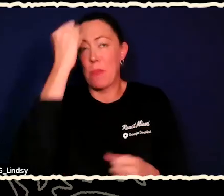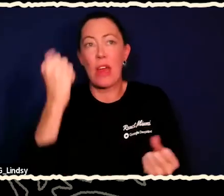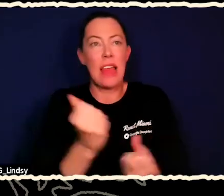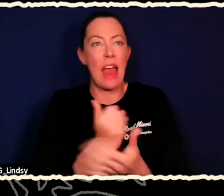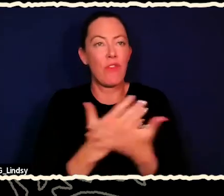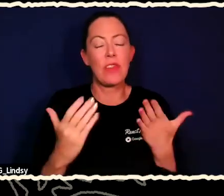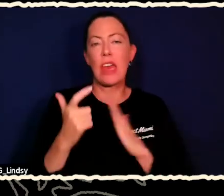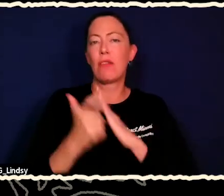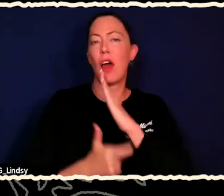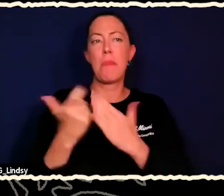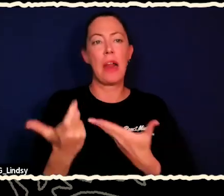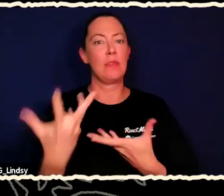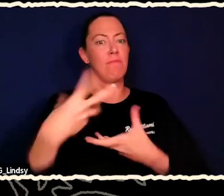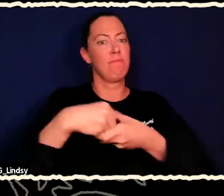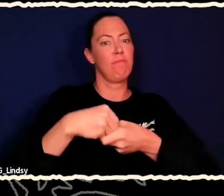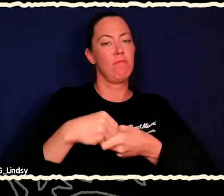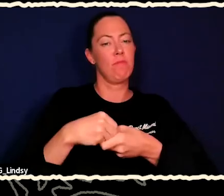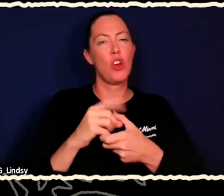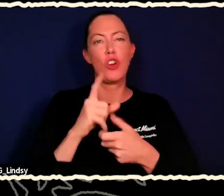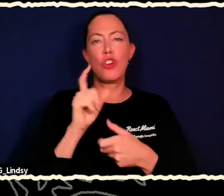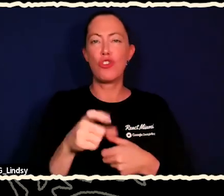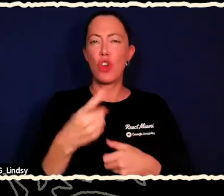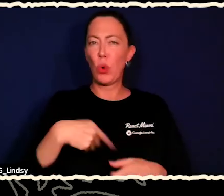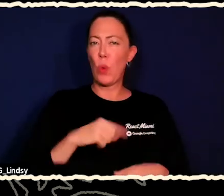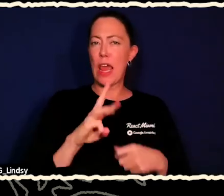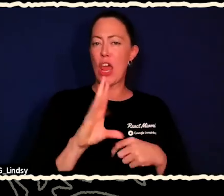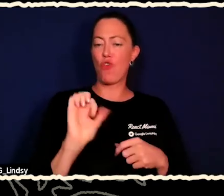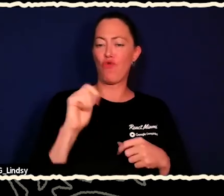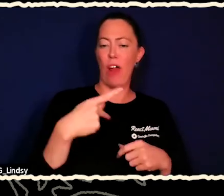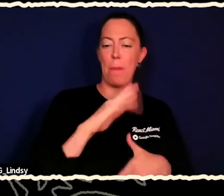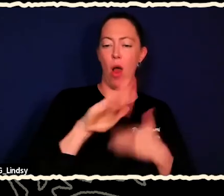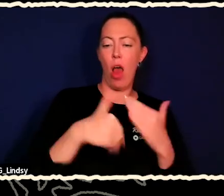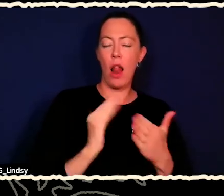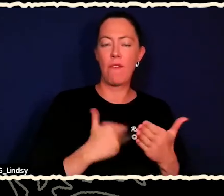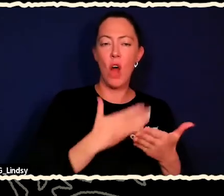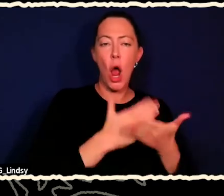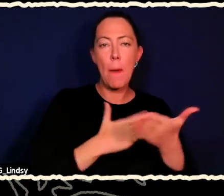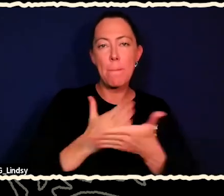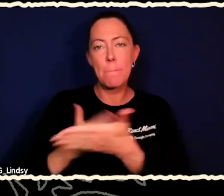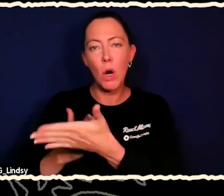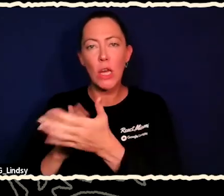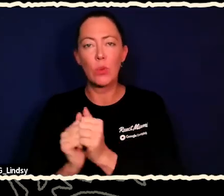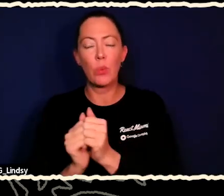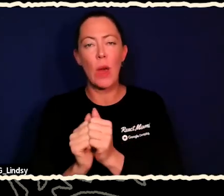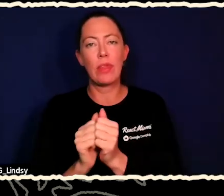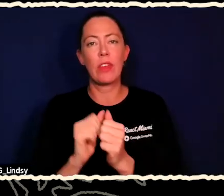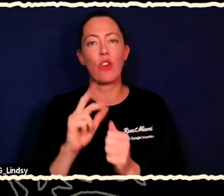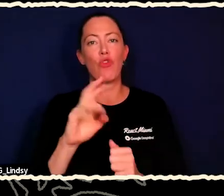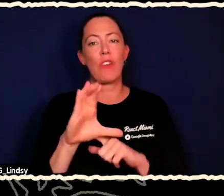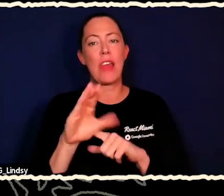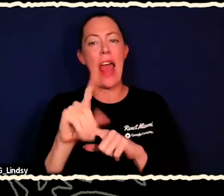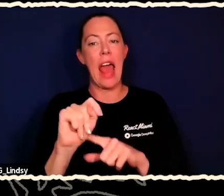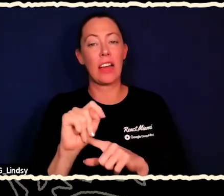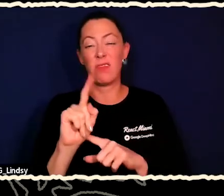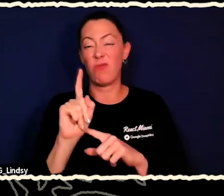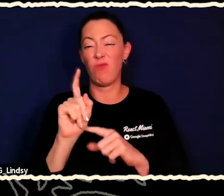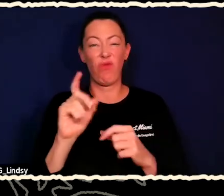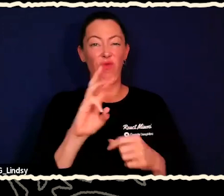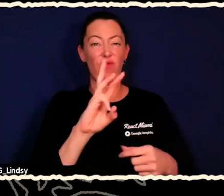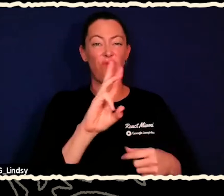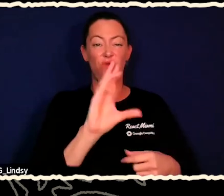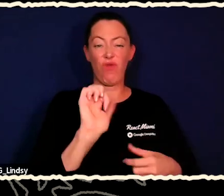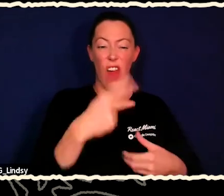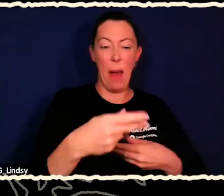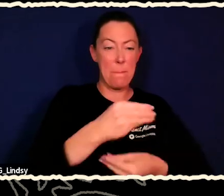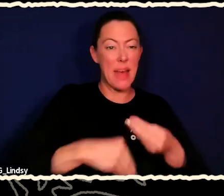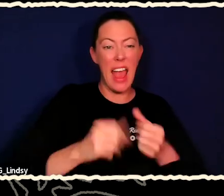in? Should we wrap all our components in React? Should we wrap everything and use callback? And historically,